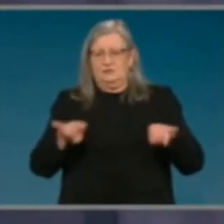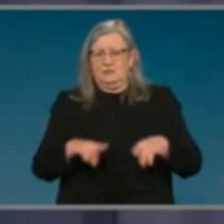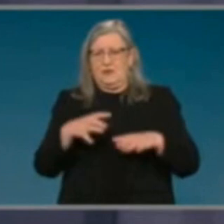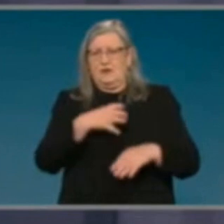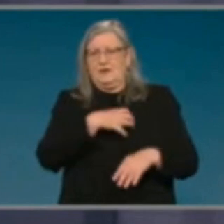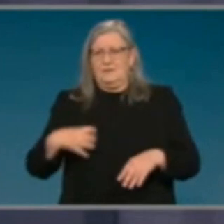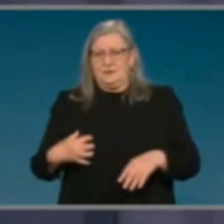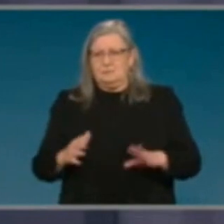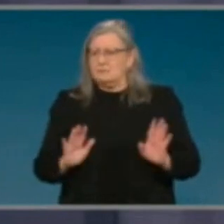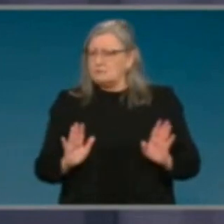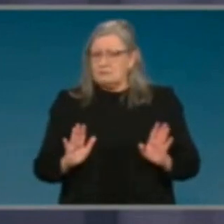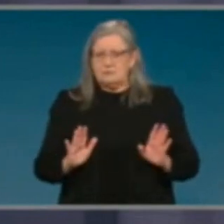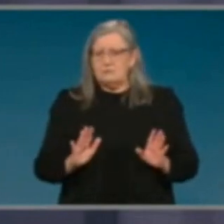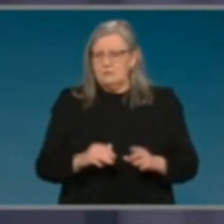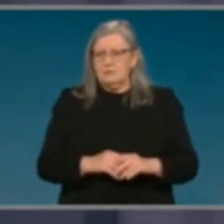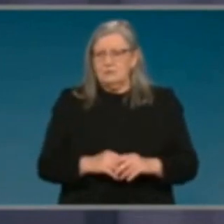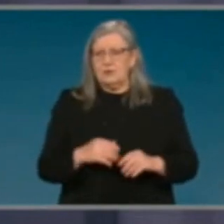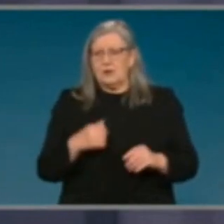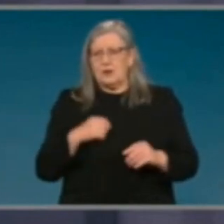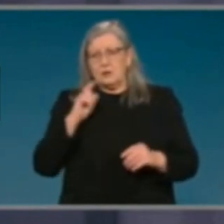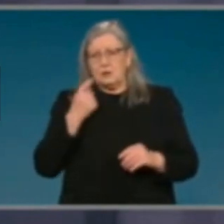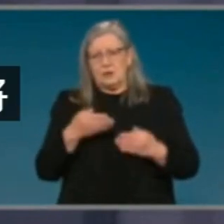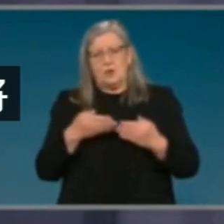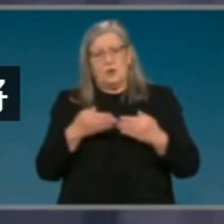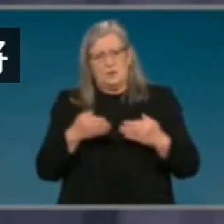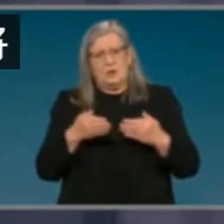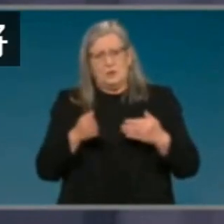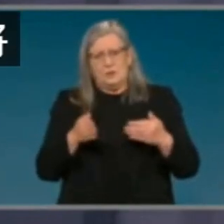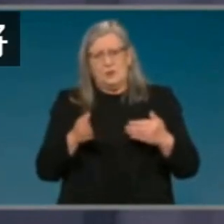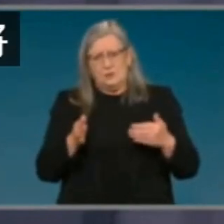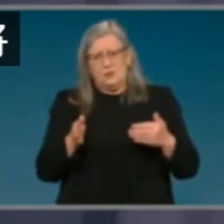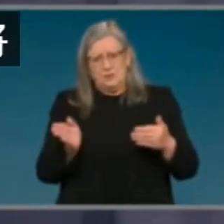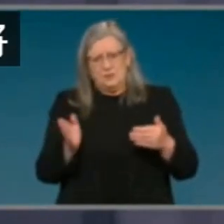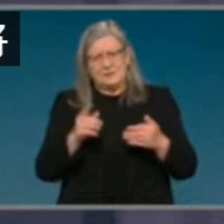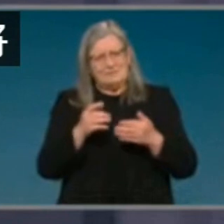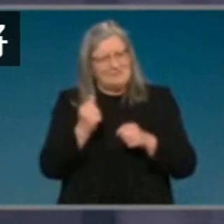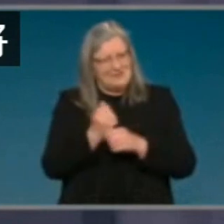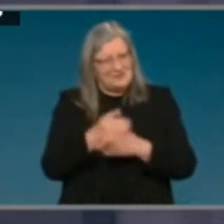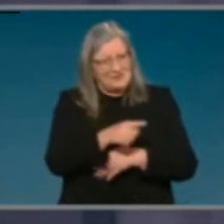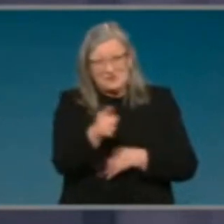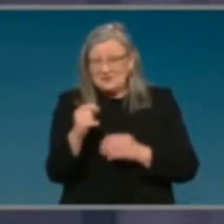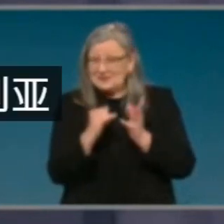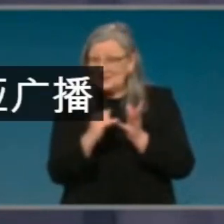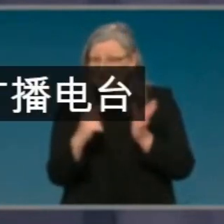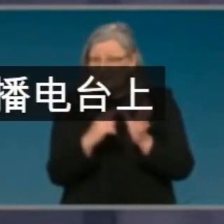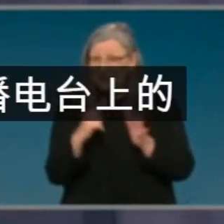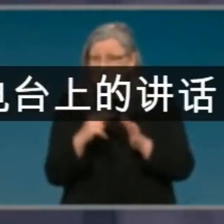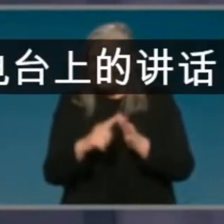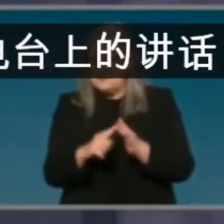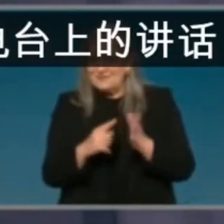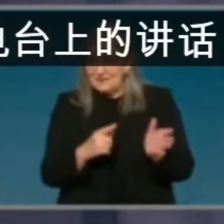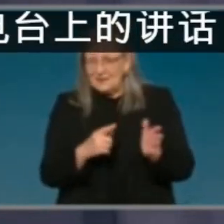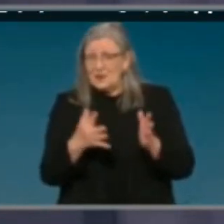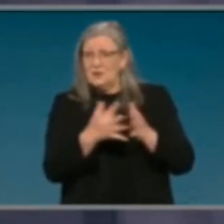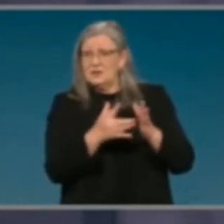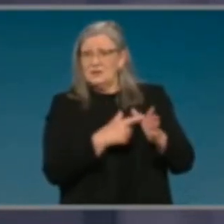as the PM says, remaining safely open. And we'll continue to follow that. I was talking on West Australian radio just before coming here,